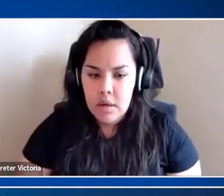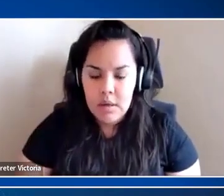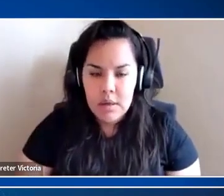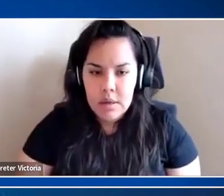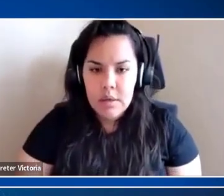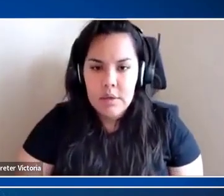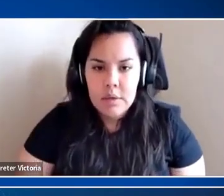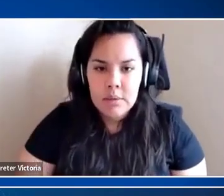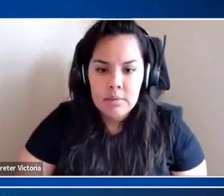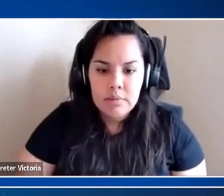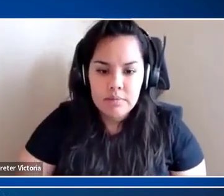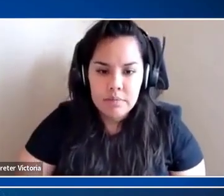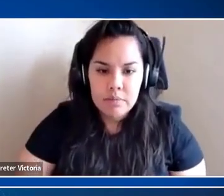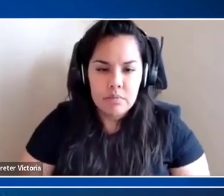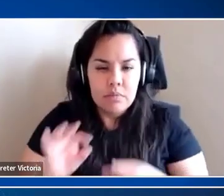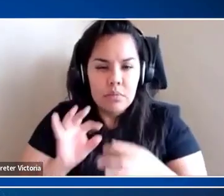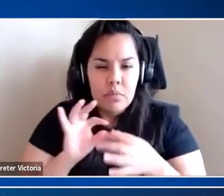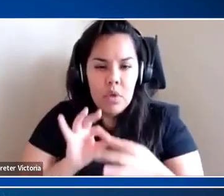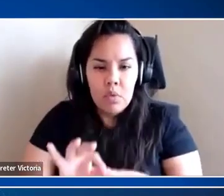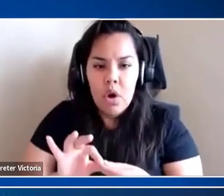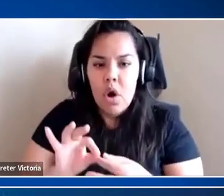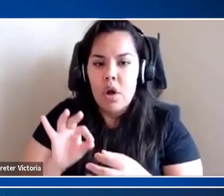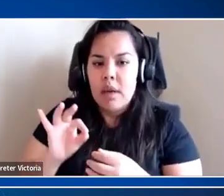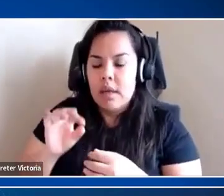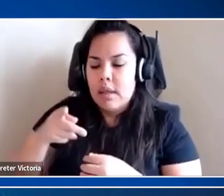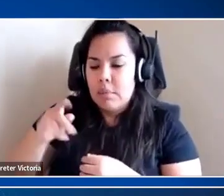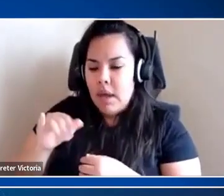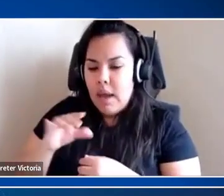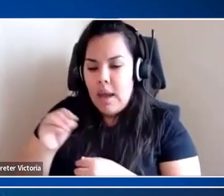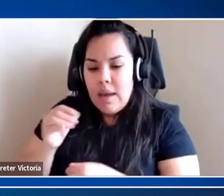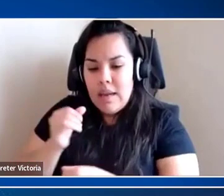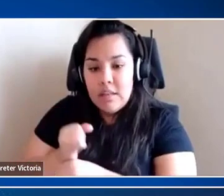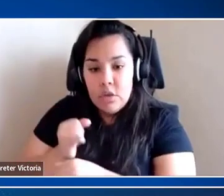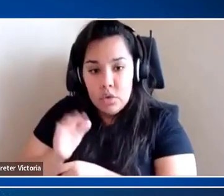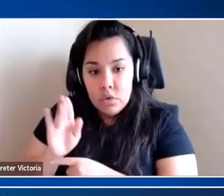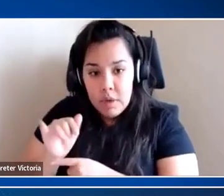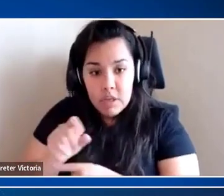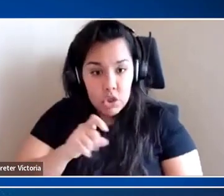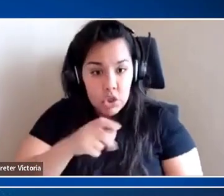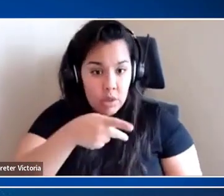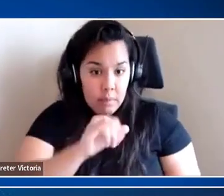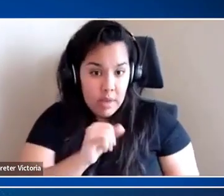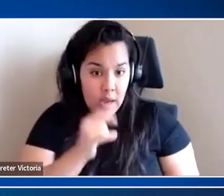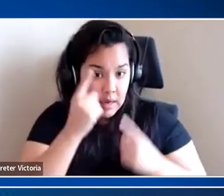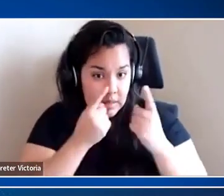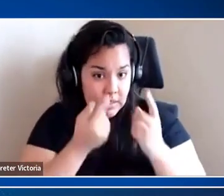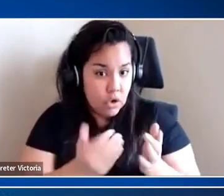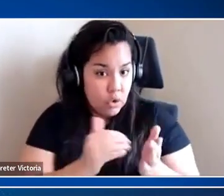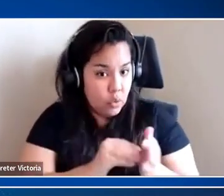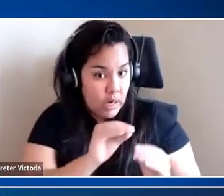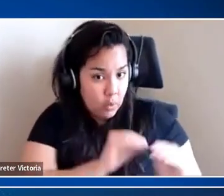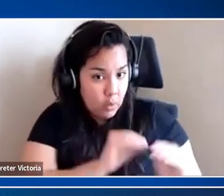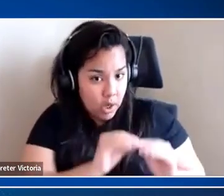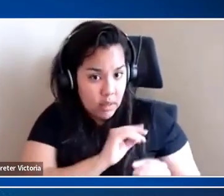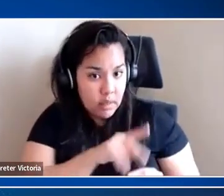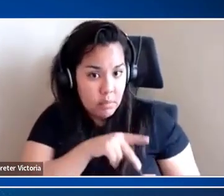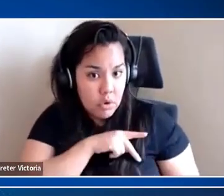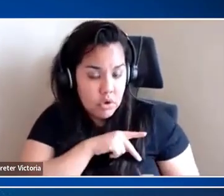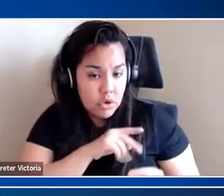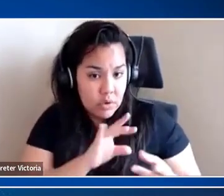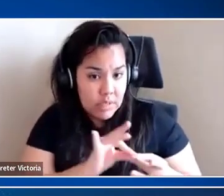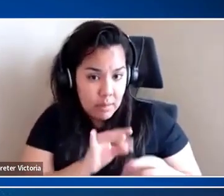Regarding the PI and institutional bias, should the PI consider reworking their personal statement on the